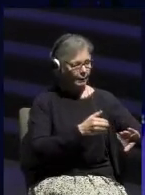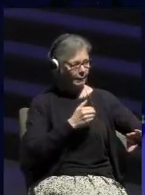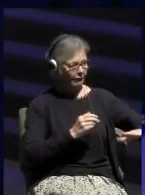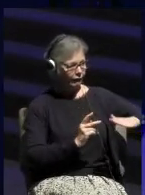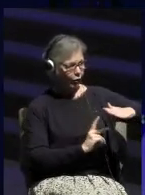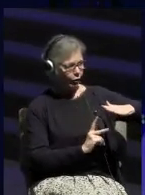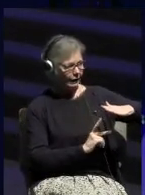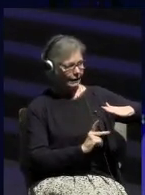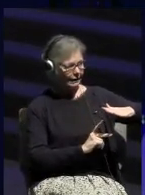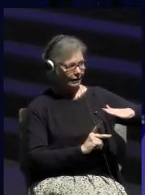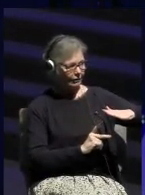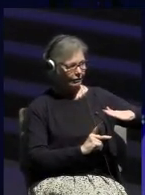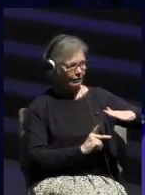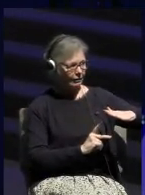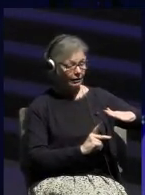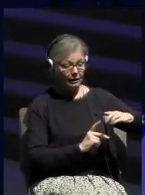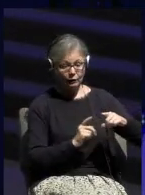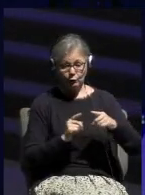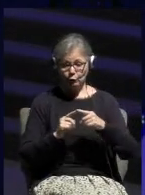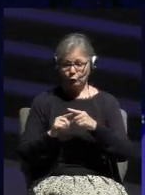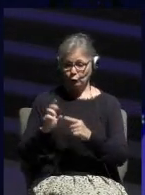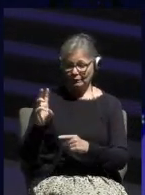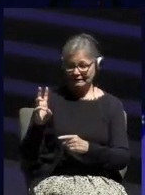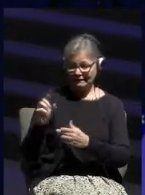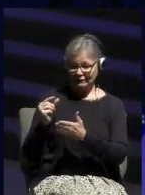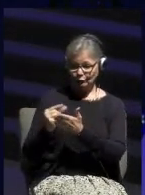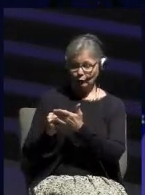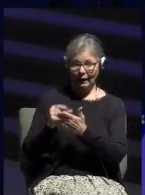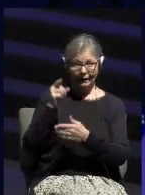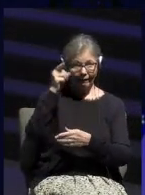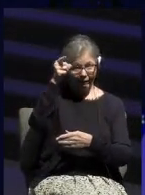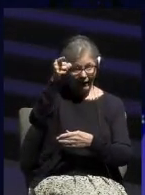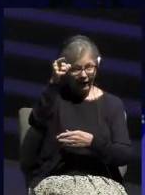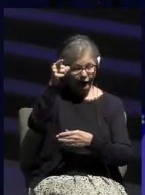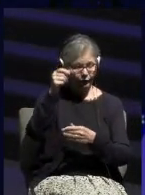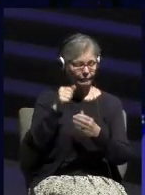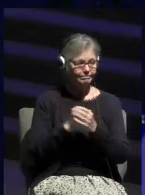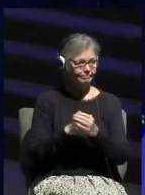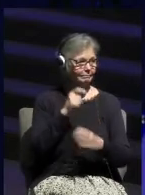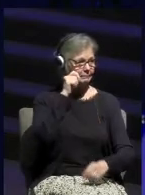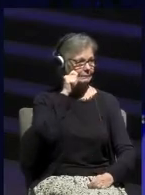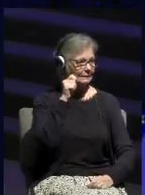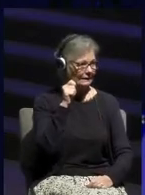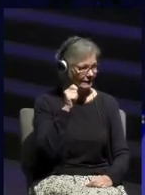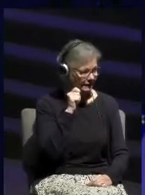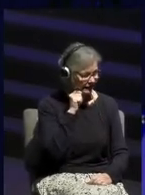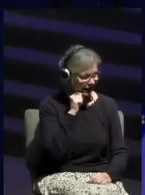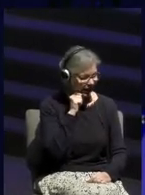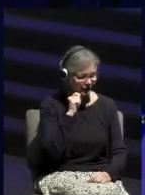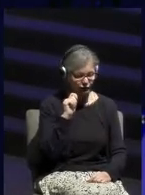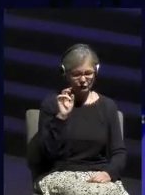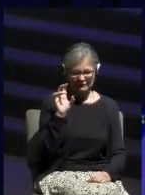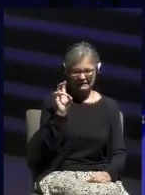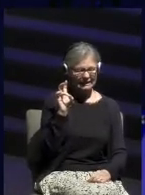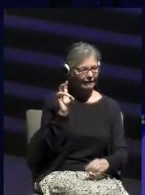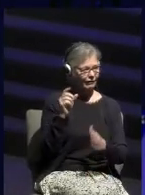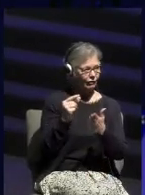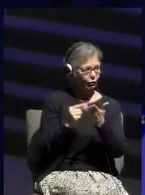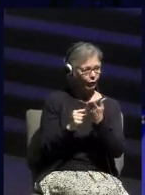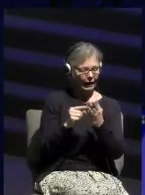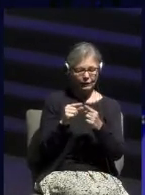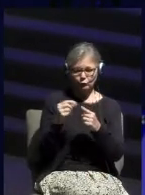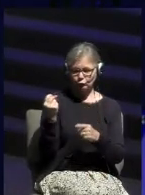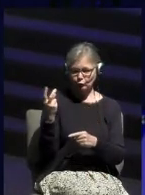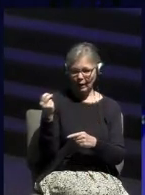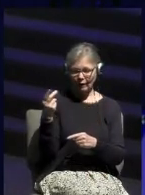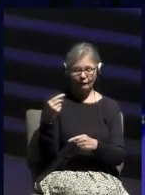sixth grade, they're meeting right now in the kids zone. If you have teenagers that are in 7th to 12th grade, they're meeting in the